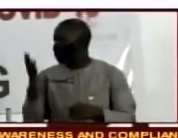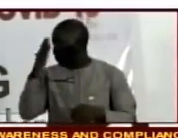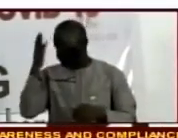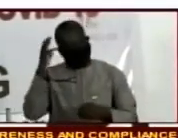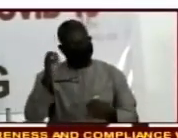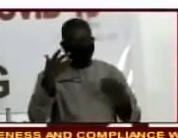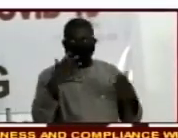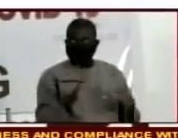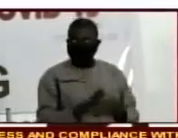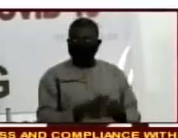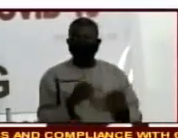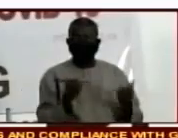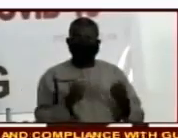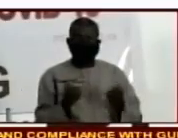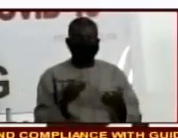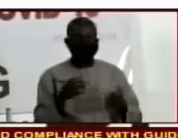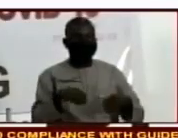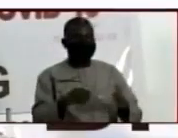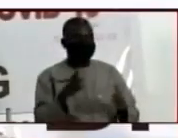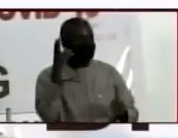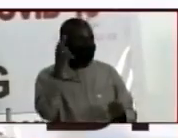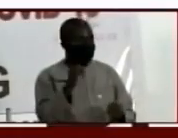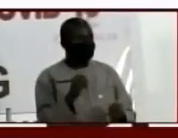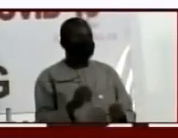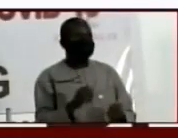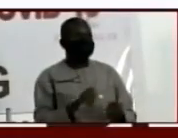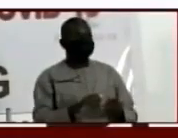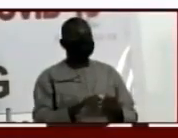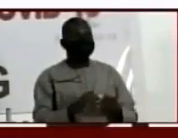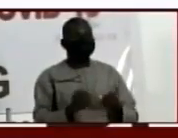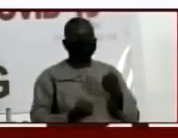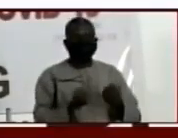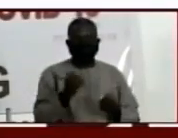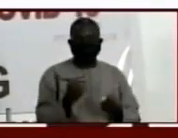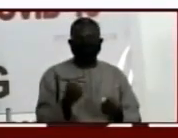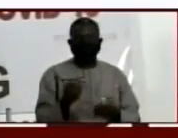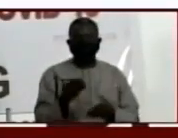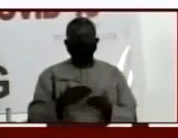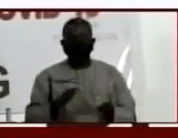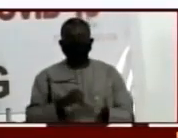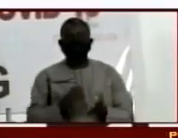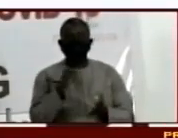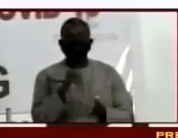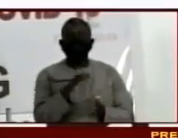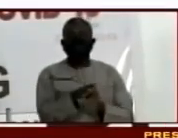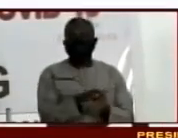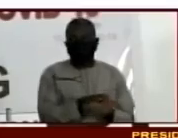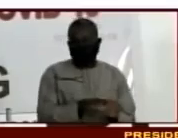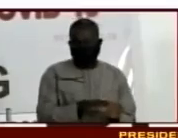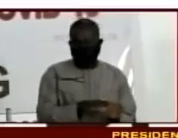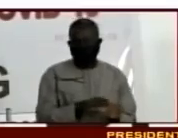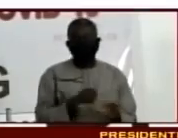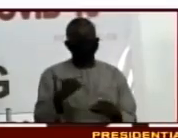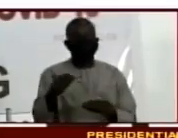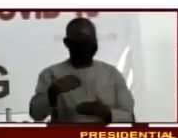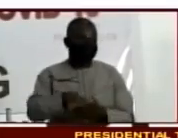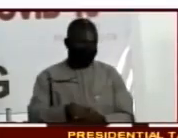If he is not able to sell his spare parts, they are there. It means it's only a delayed income, so to